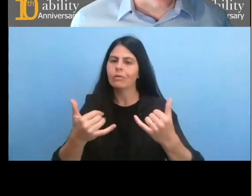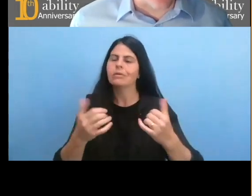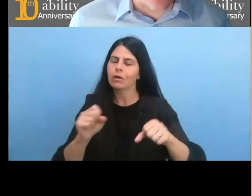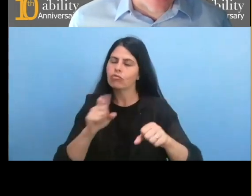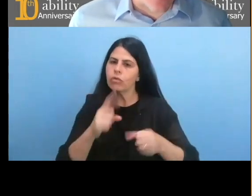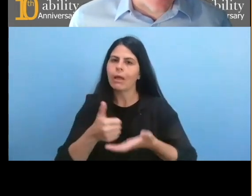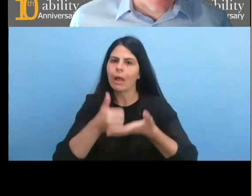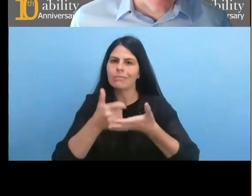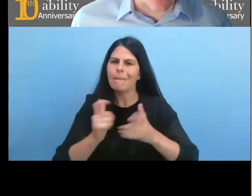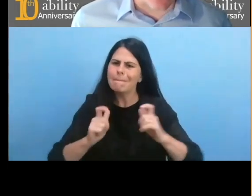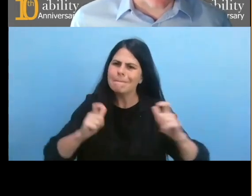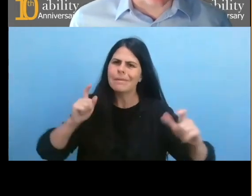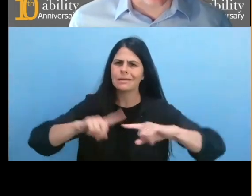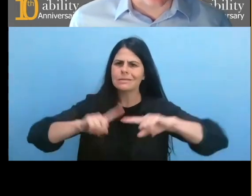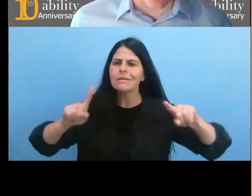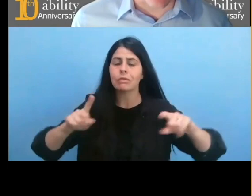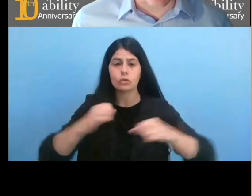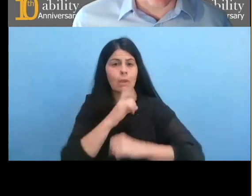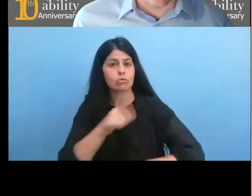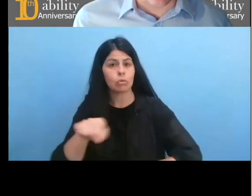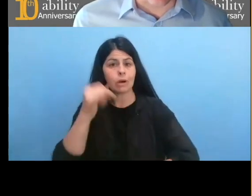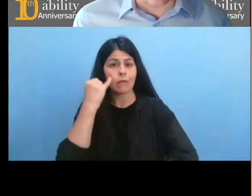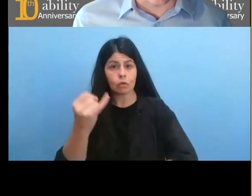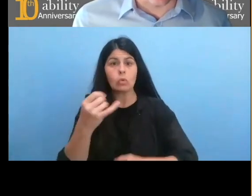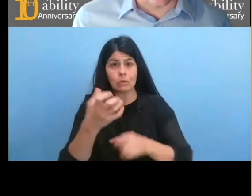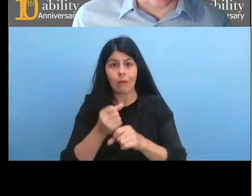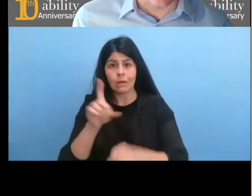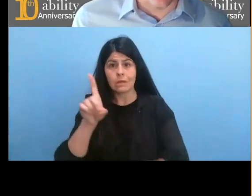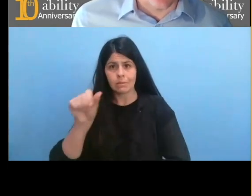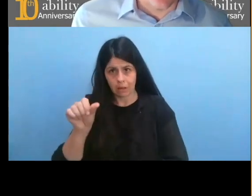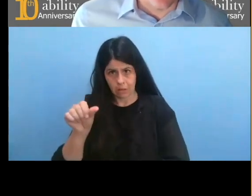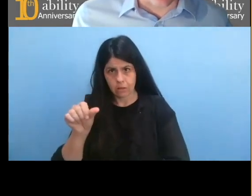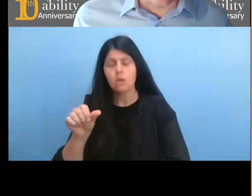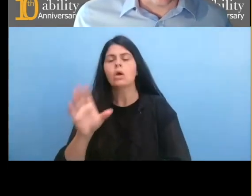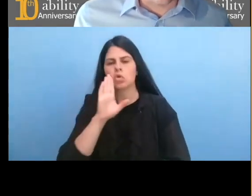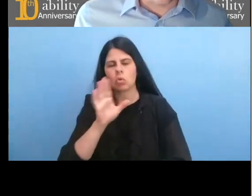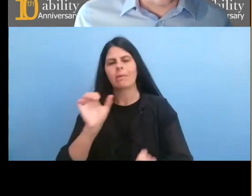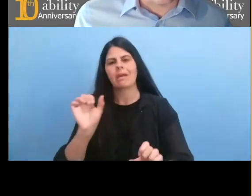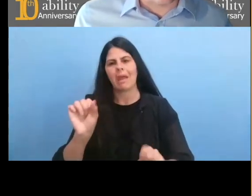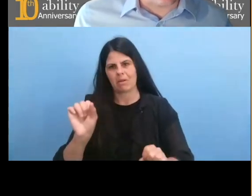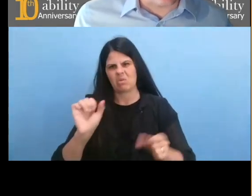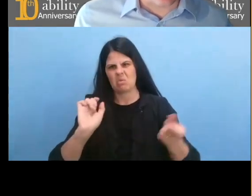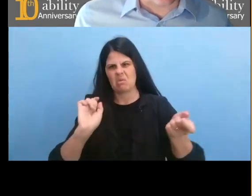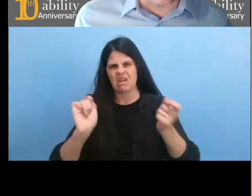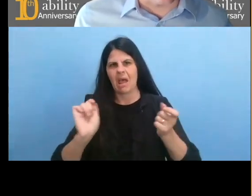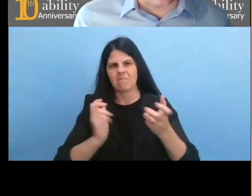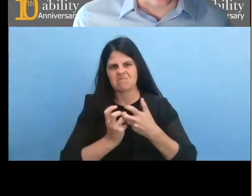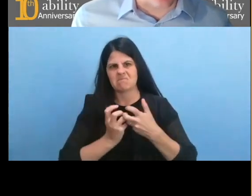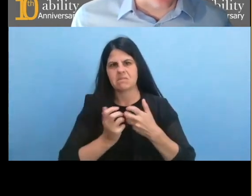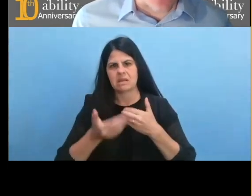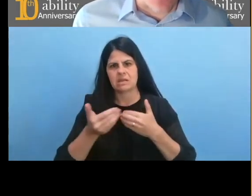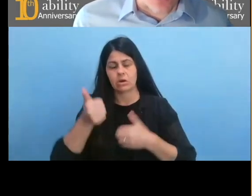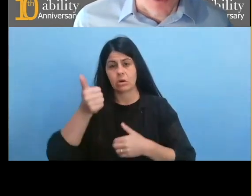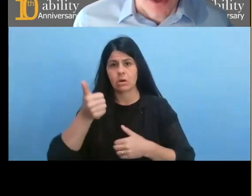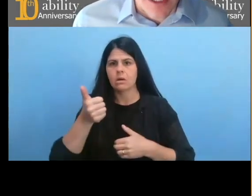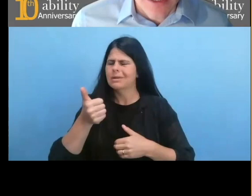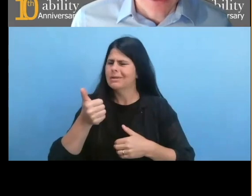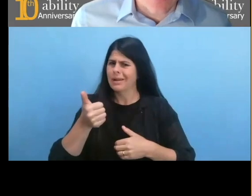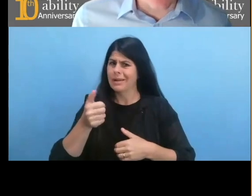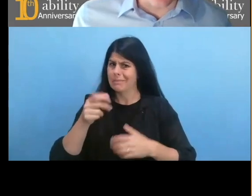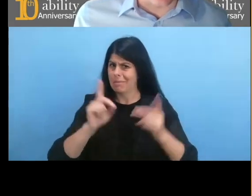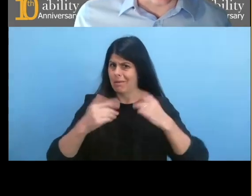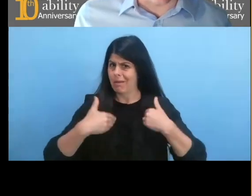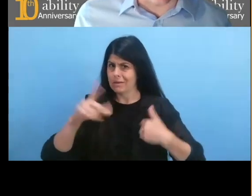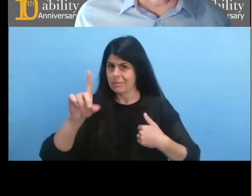do acquire a disability, that you're able to adapt much easier to it. And people with disabilities are diverse and part of all